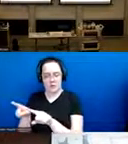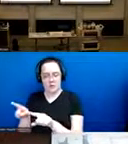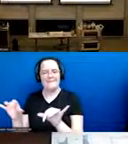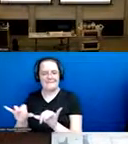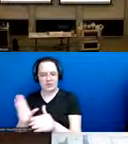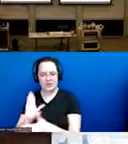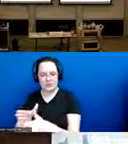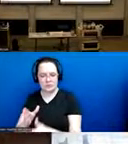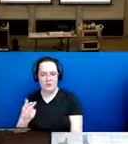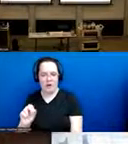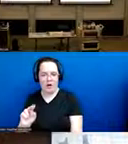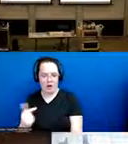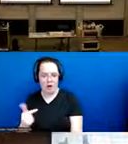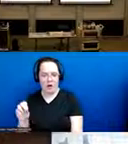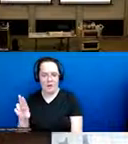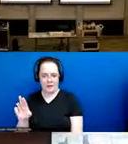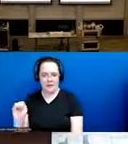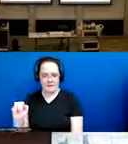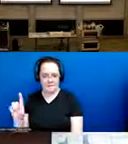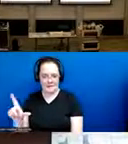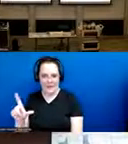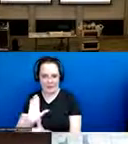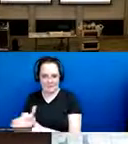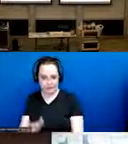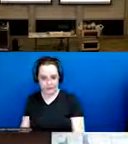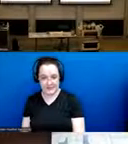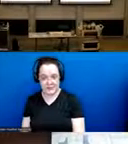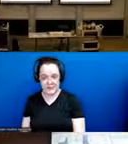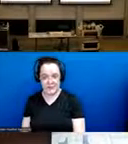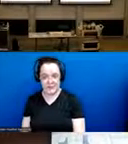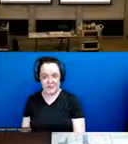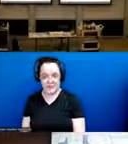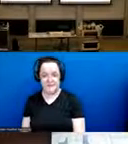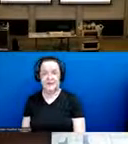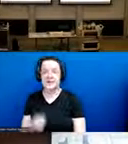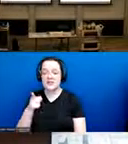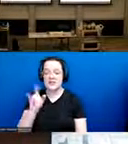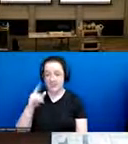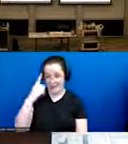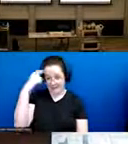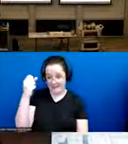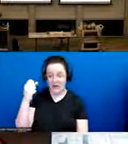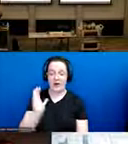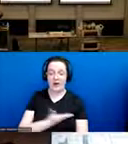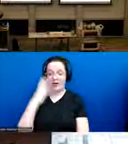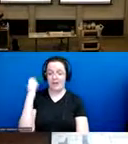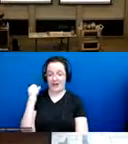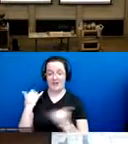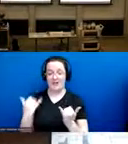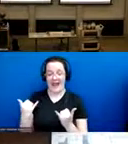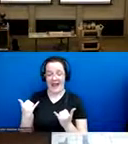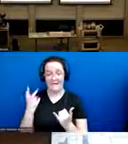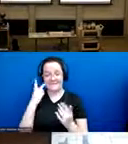right? So let's say in these memories, our record right now is a visibility of